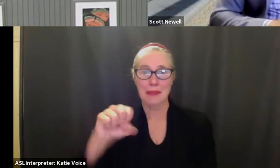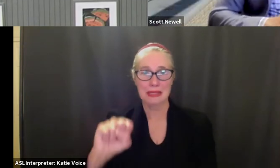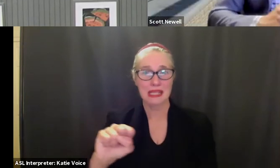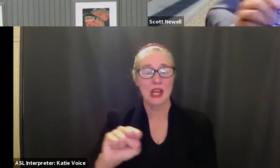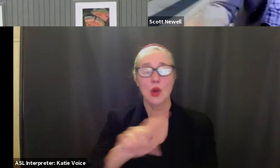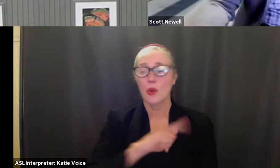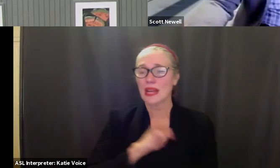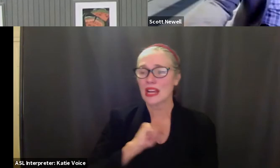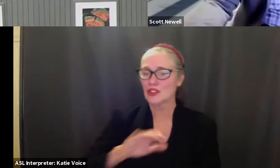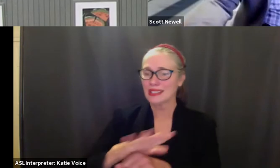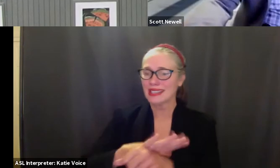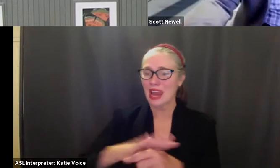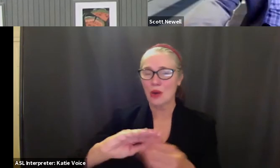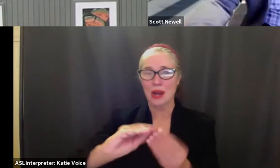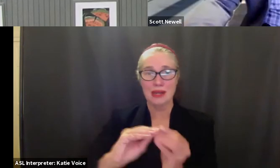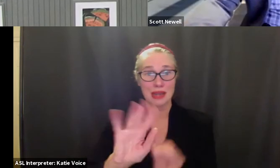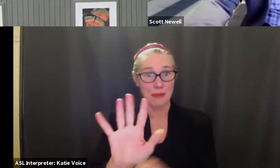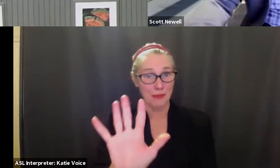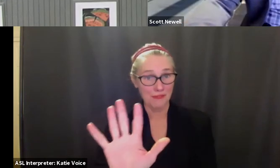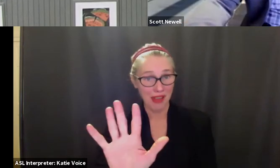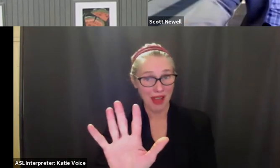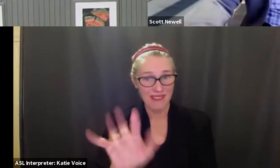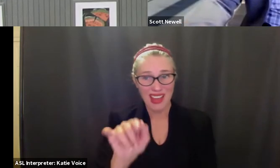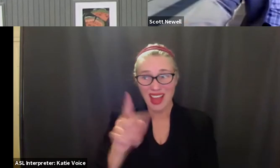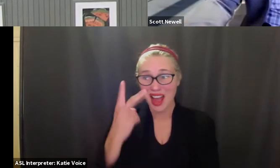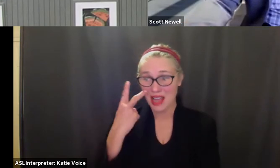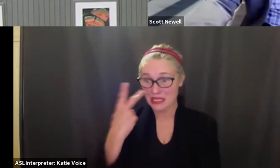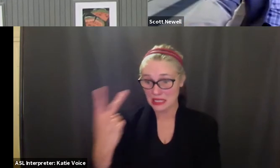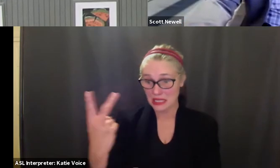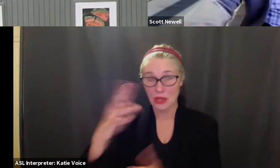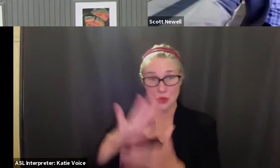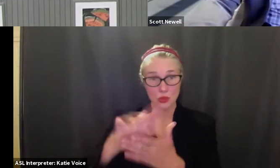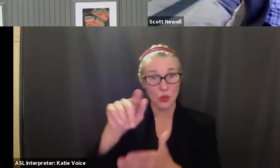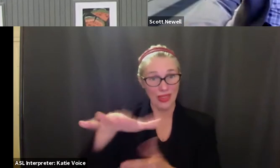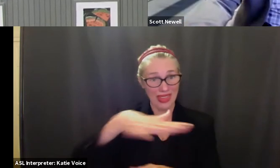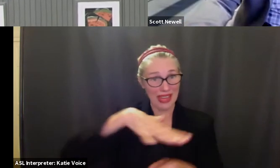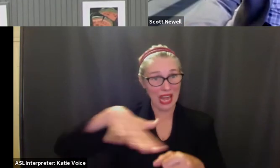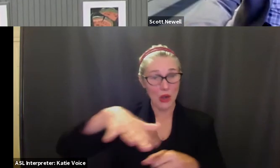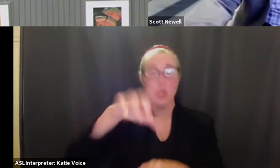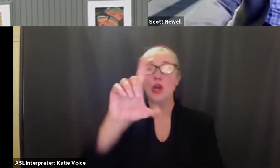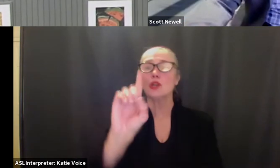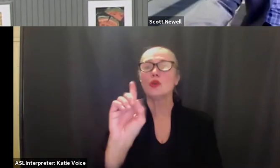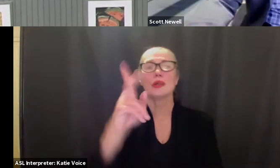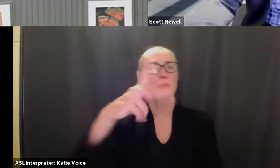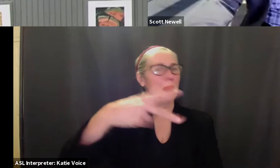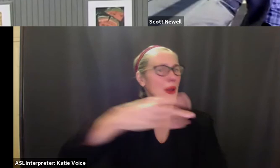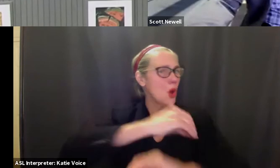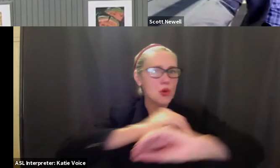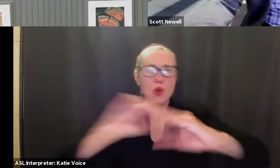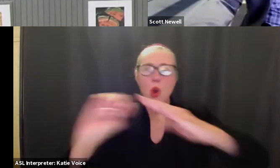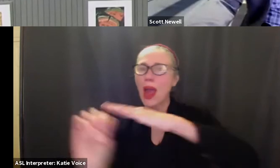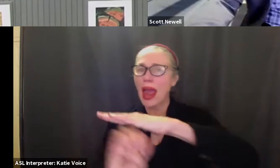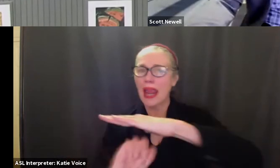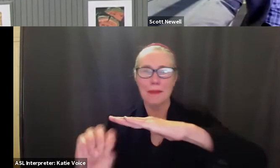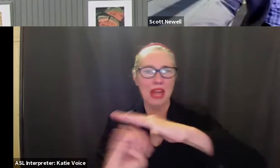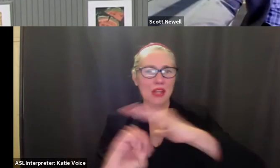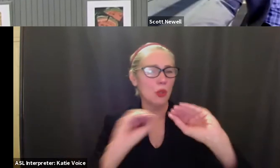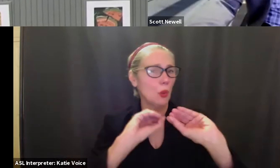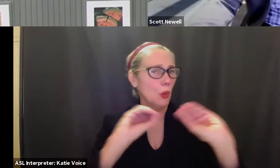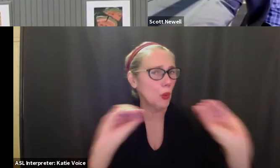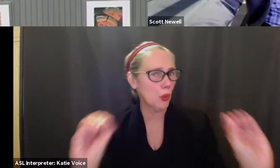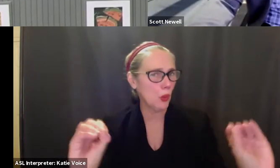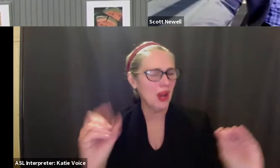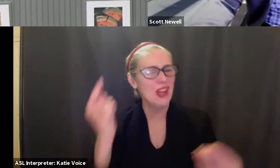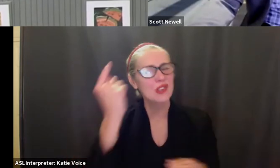i think it's five and and the school there is dos pueblos there's no elementary at all so my wondering is the